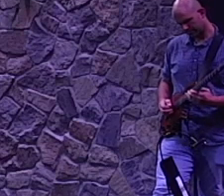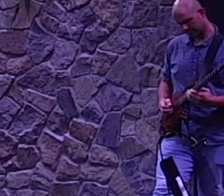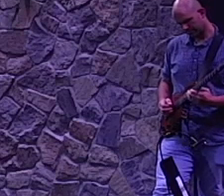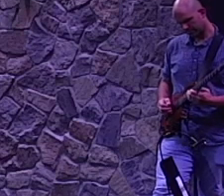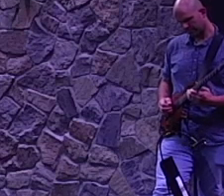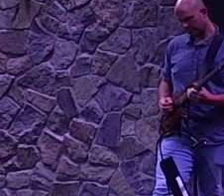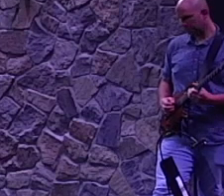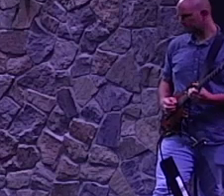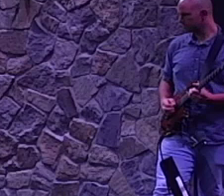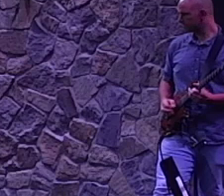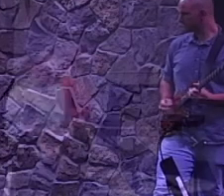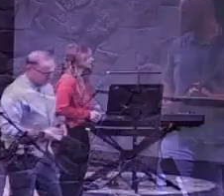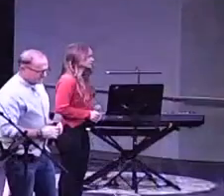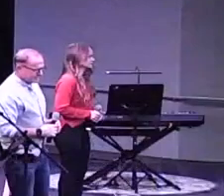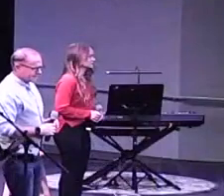Jesus.